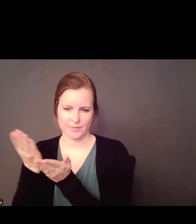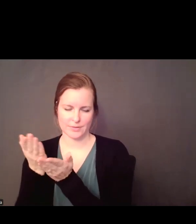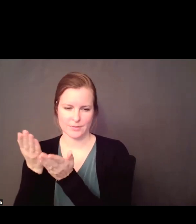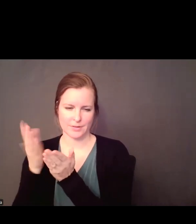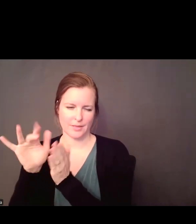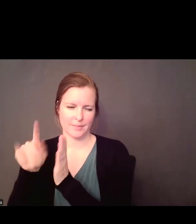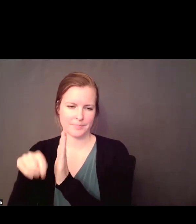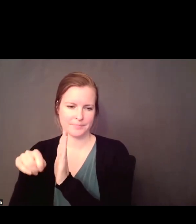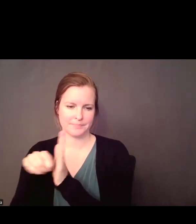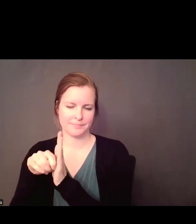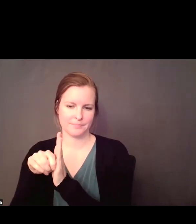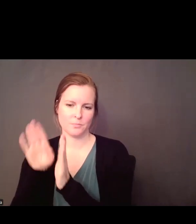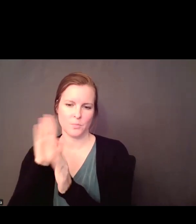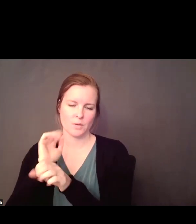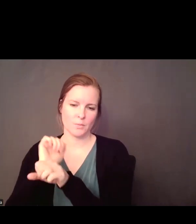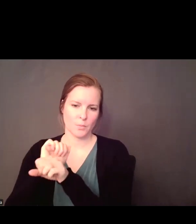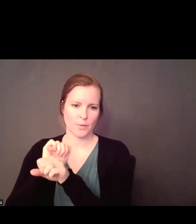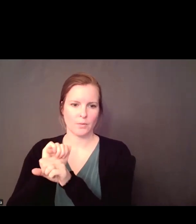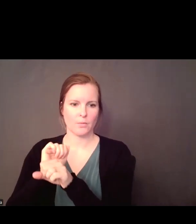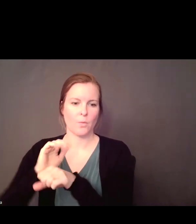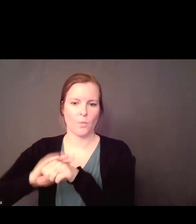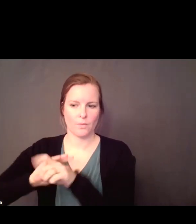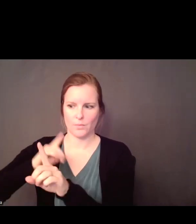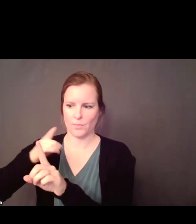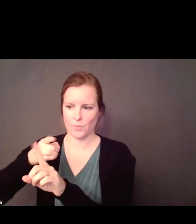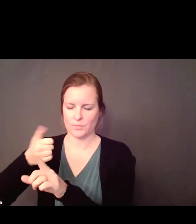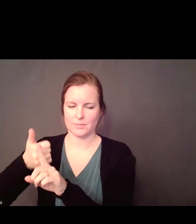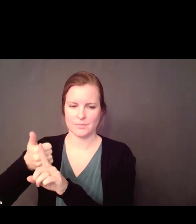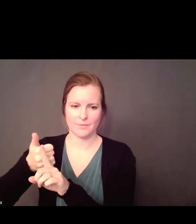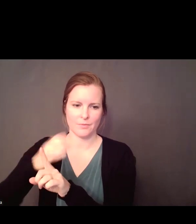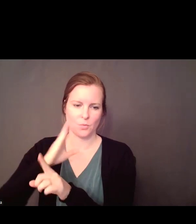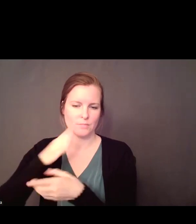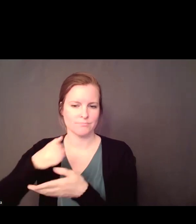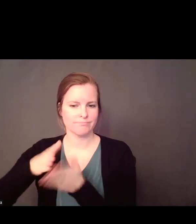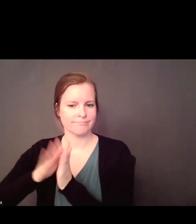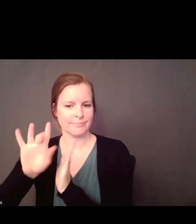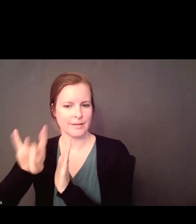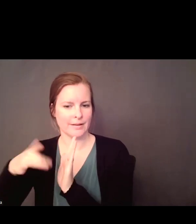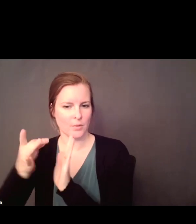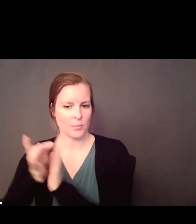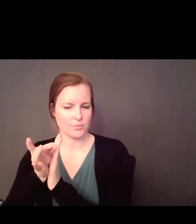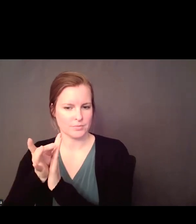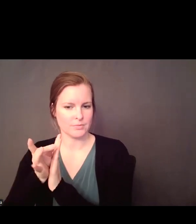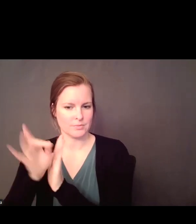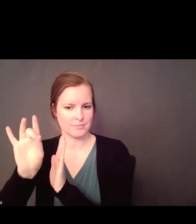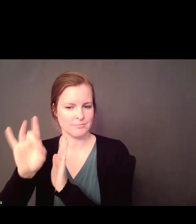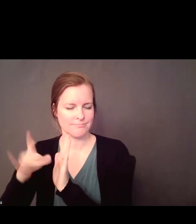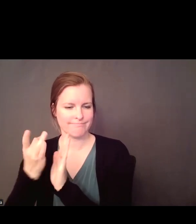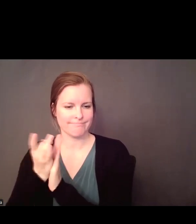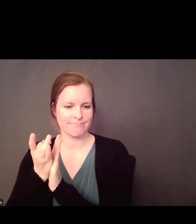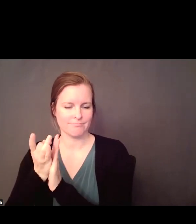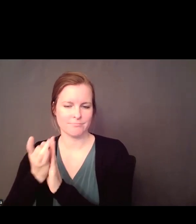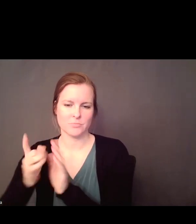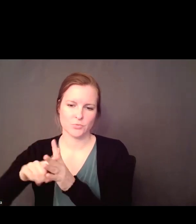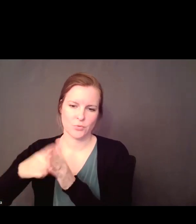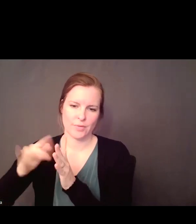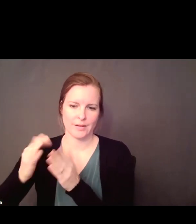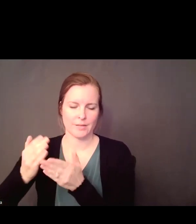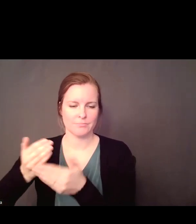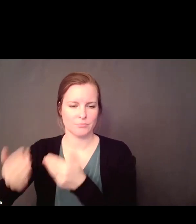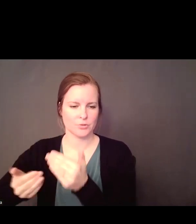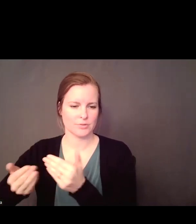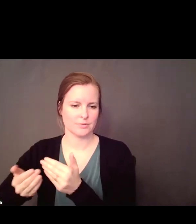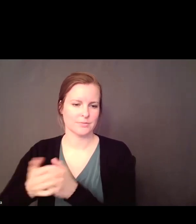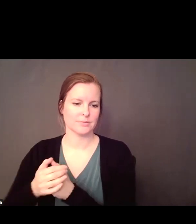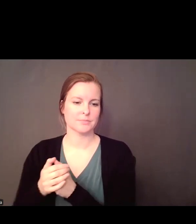period to start working on these goals, and they're going to be requesting 8 hours to begin that process. Here we have